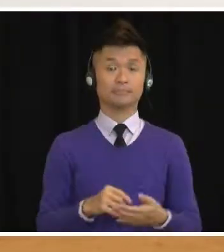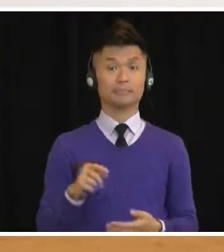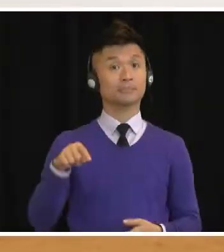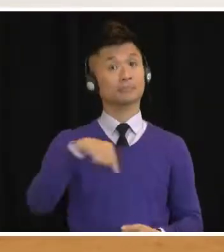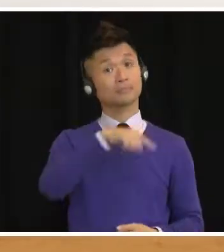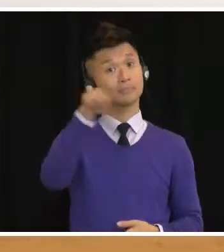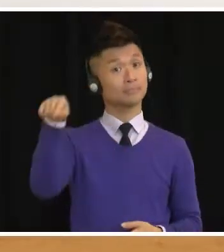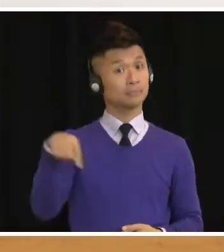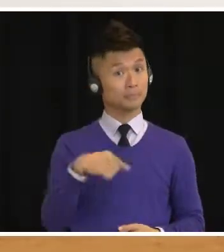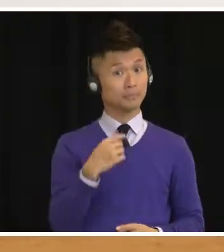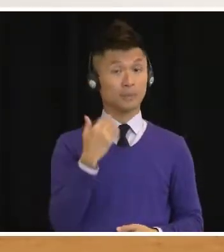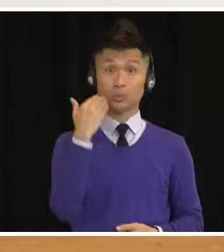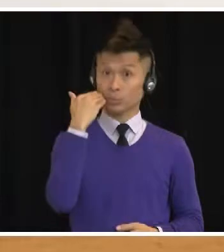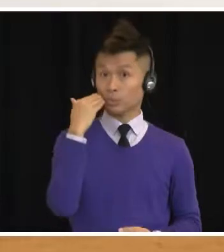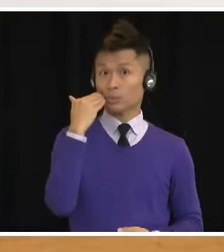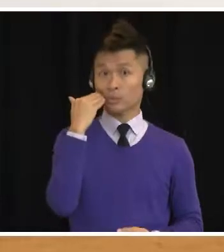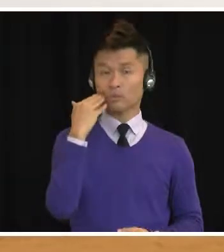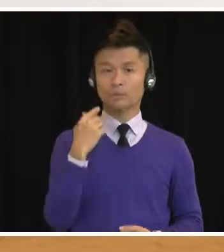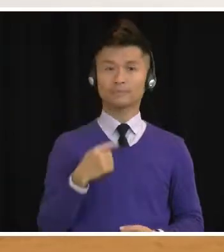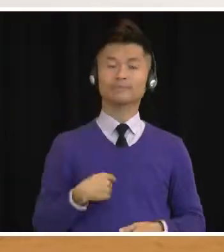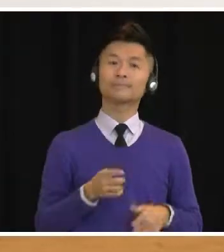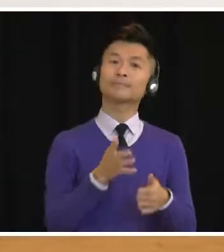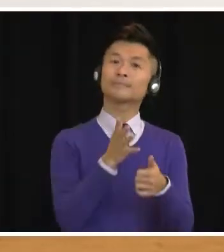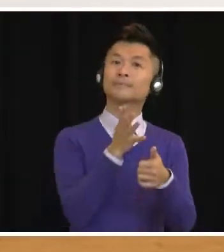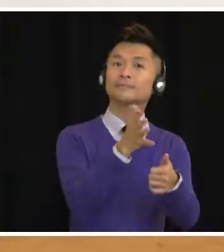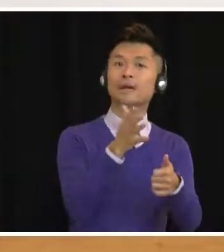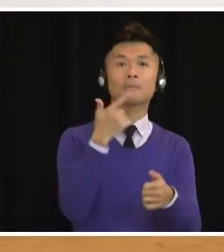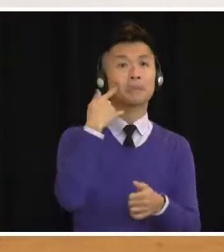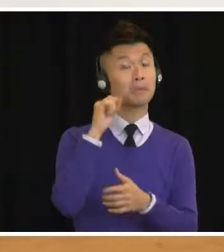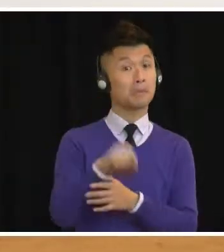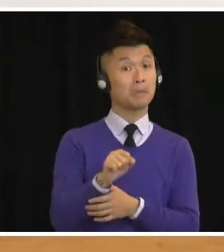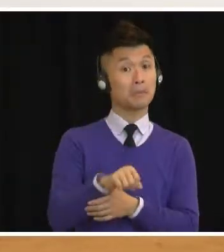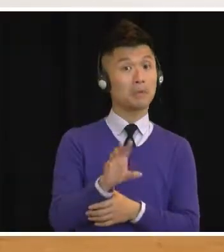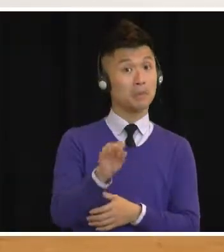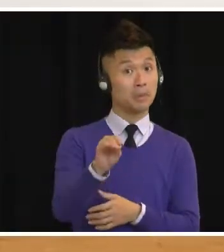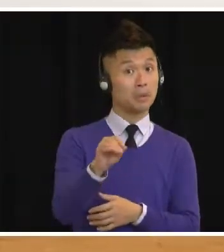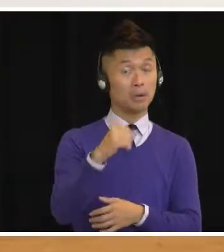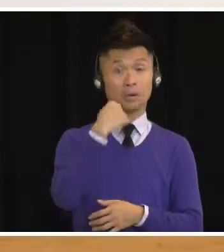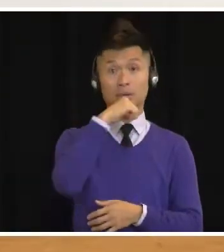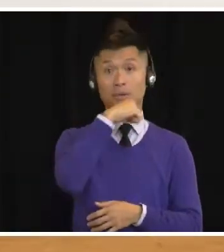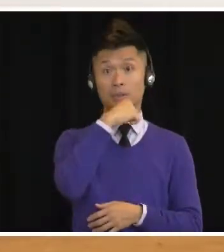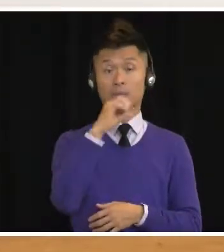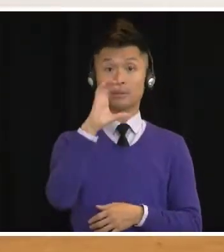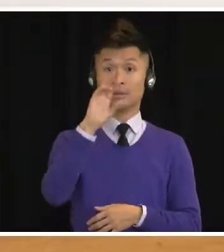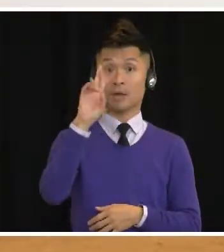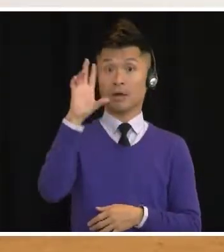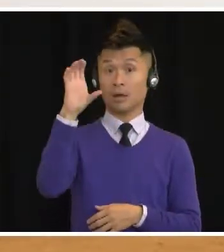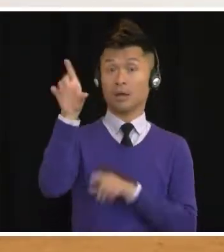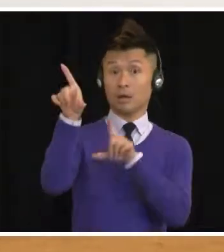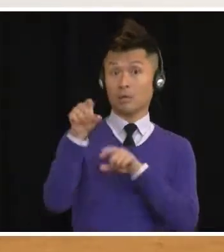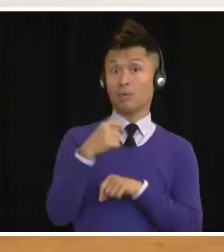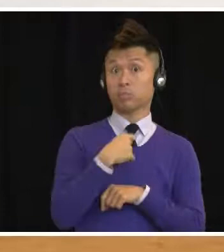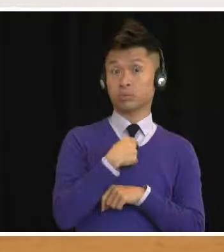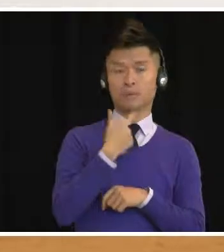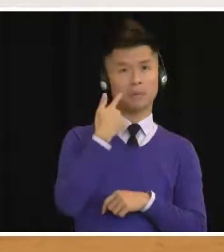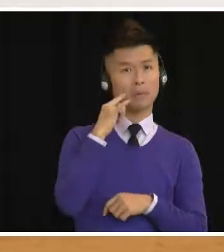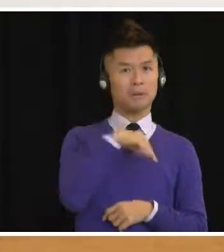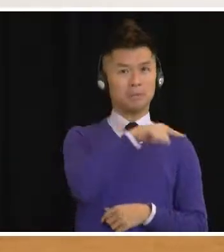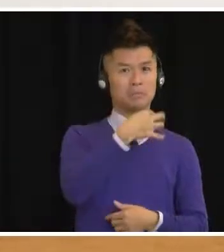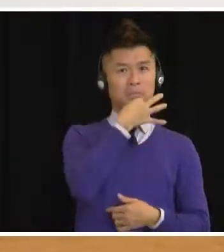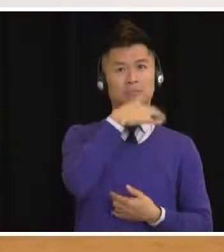they would be afraid of the change. I know that you are moving from